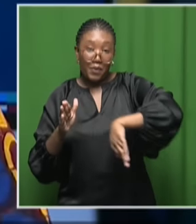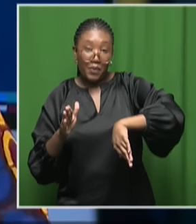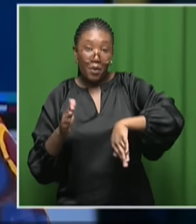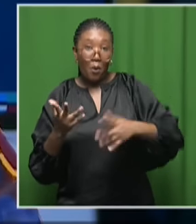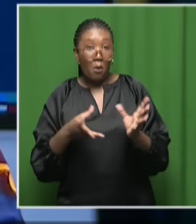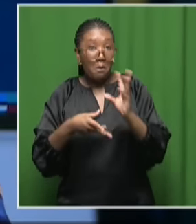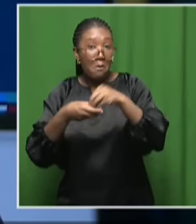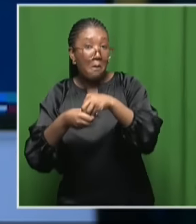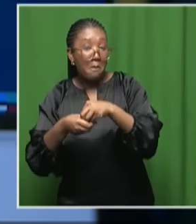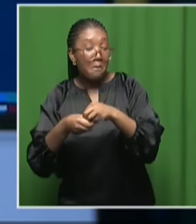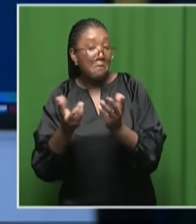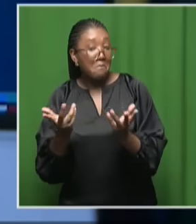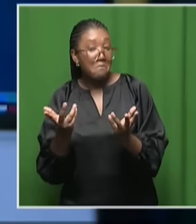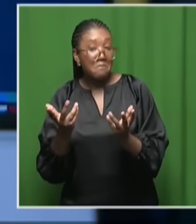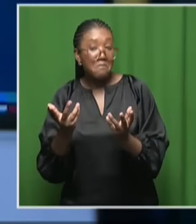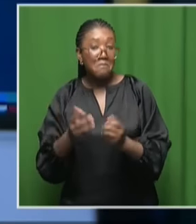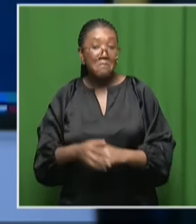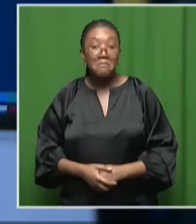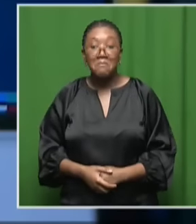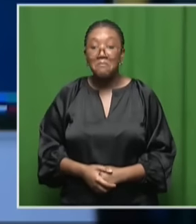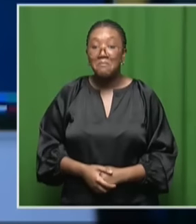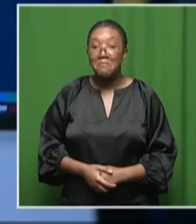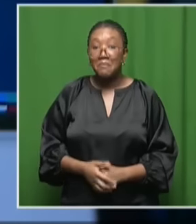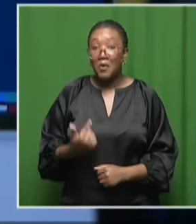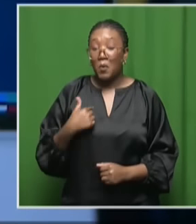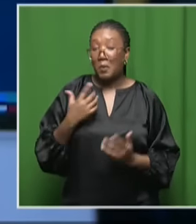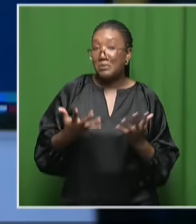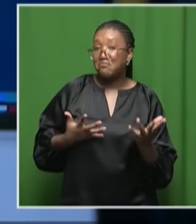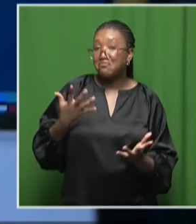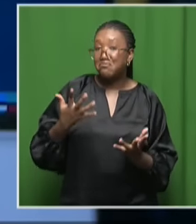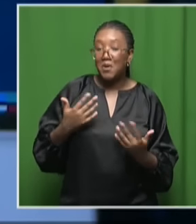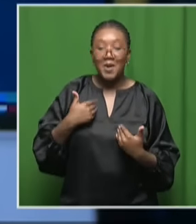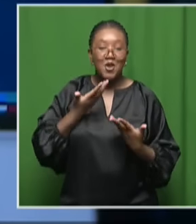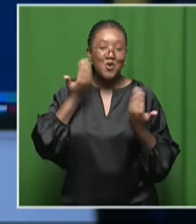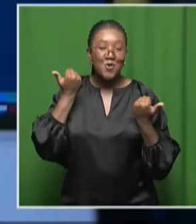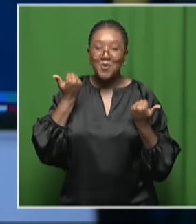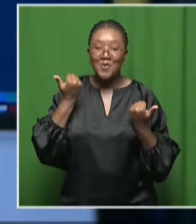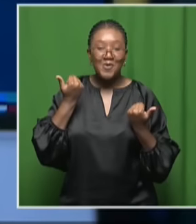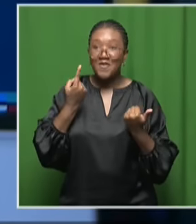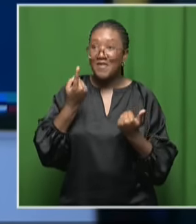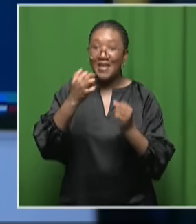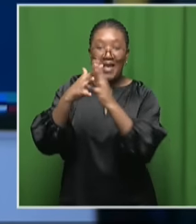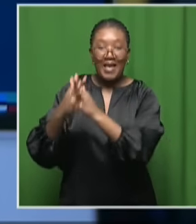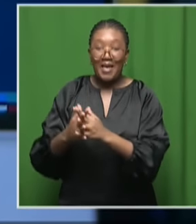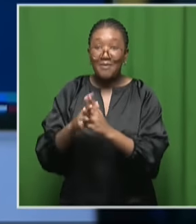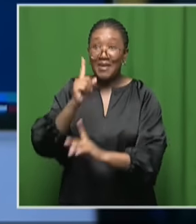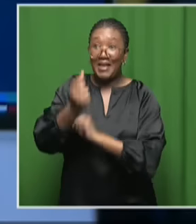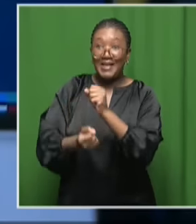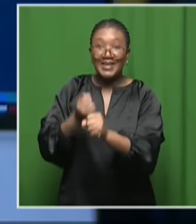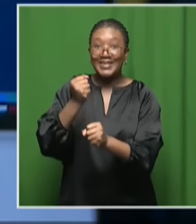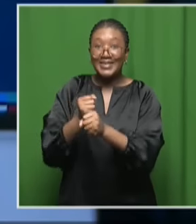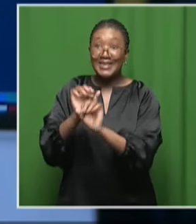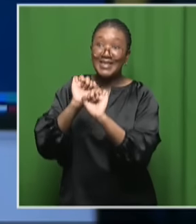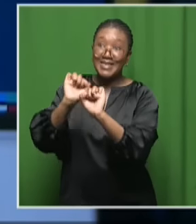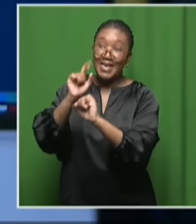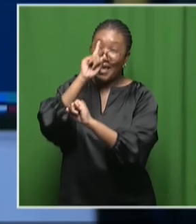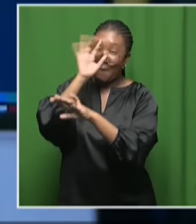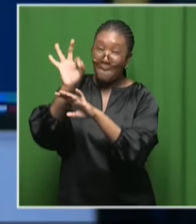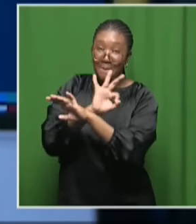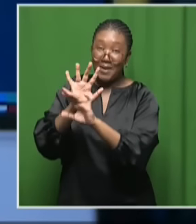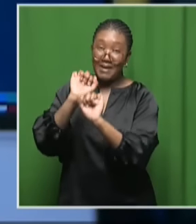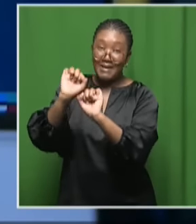is this deep complexity and uncertainty about how the US is going to approach its G20 presidency. Now, the reality is